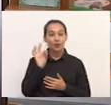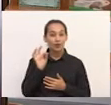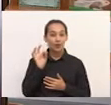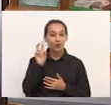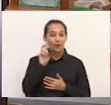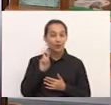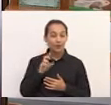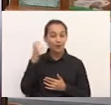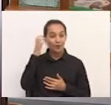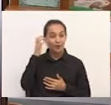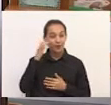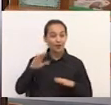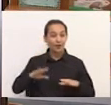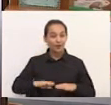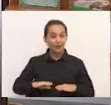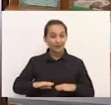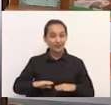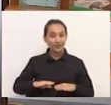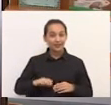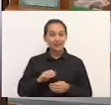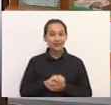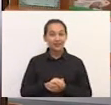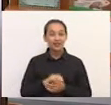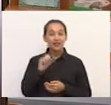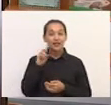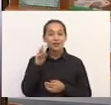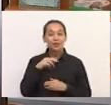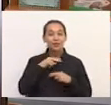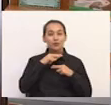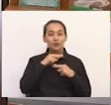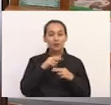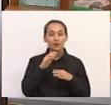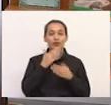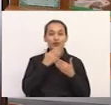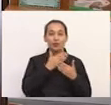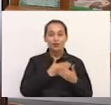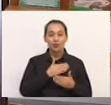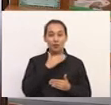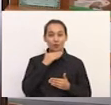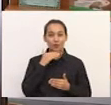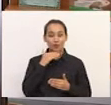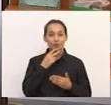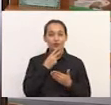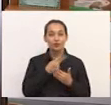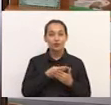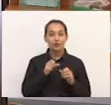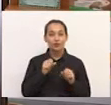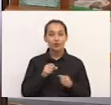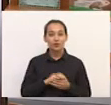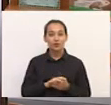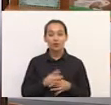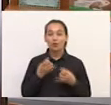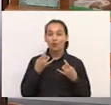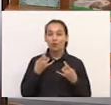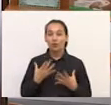edi. Mana shu otga Alpomishning naqadar mehr qo'yganligini ko'p o'rinlarda guvohi bo'ldik.